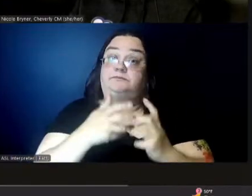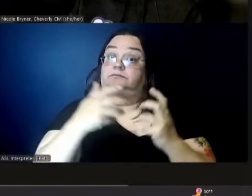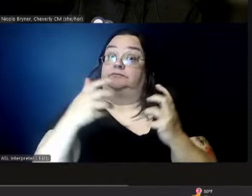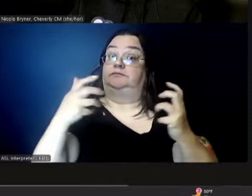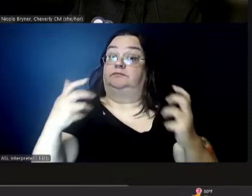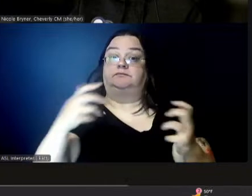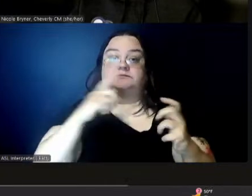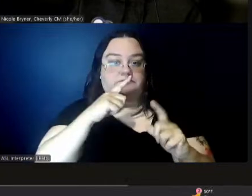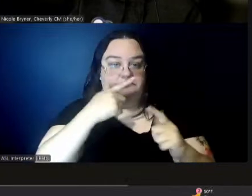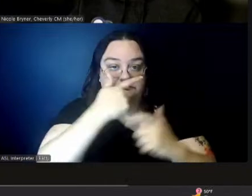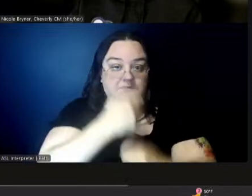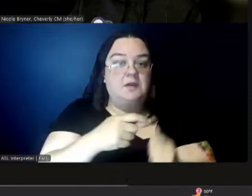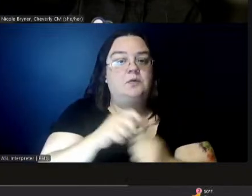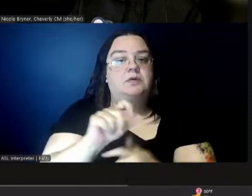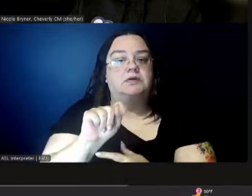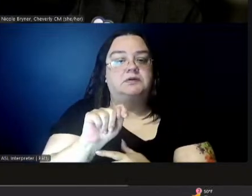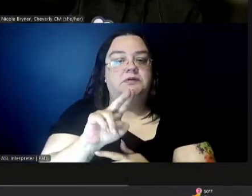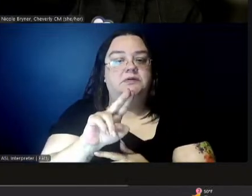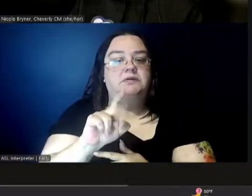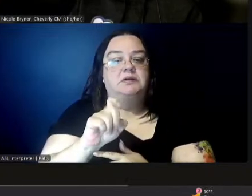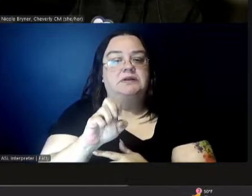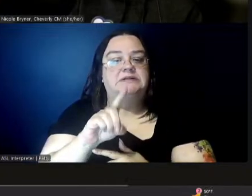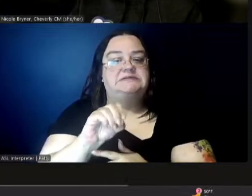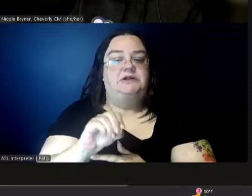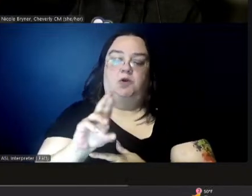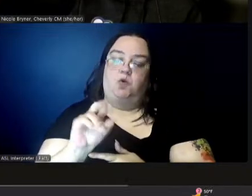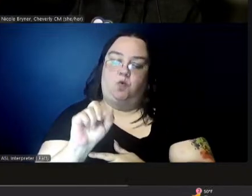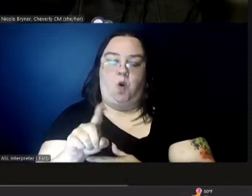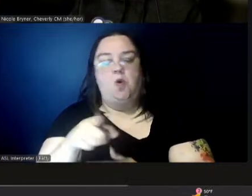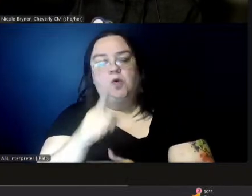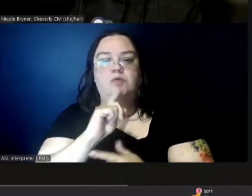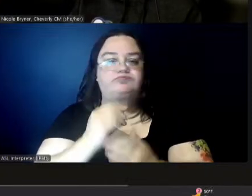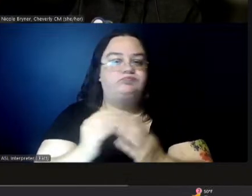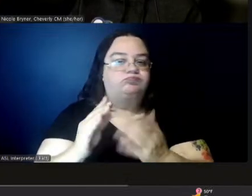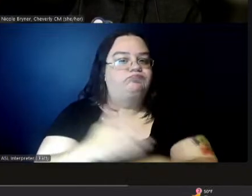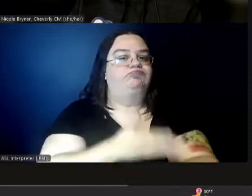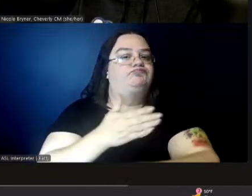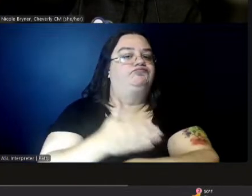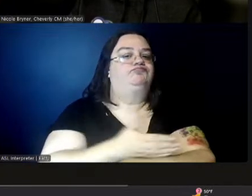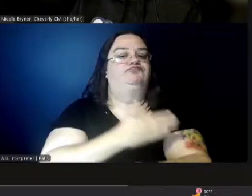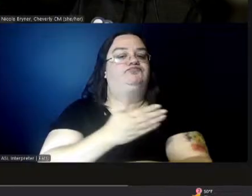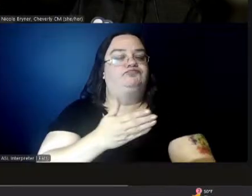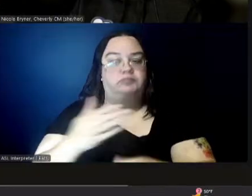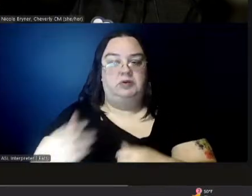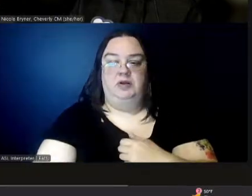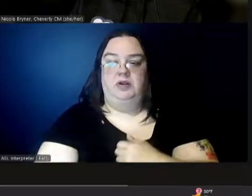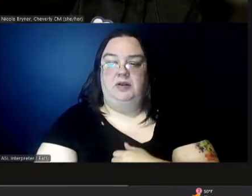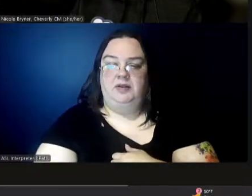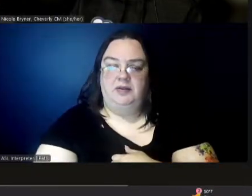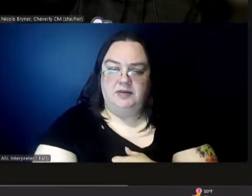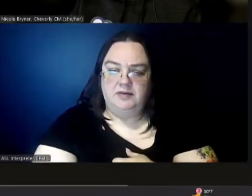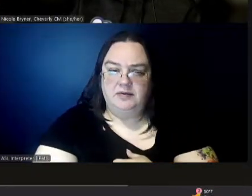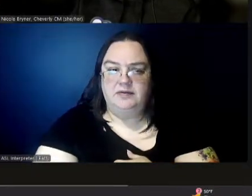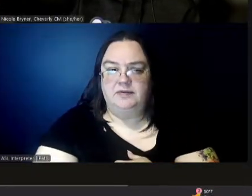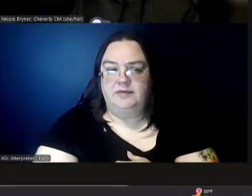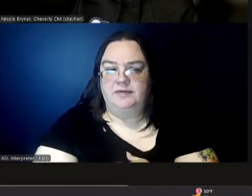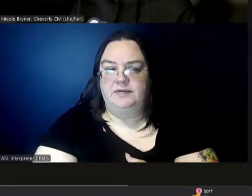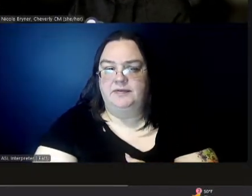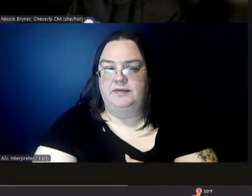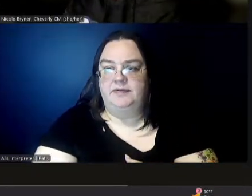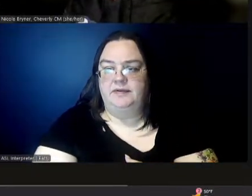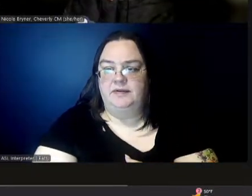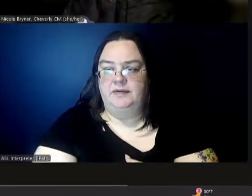in Tuxedo Road revitalization and in the Judith Hoyer building, which